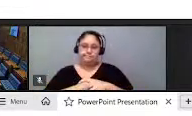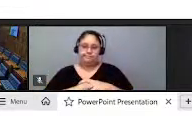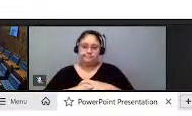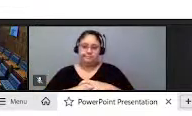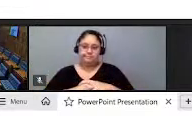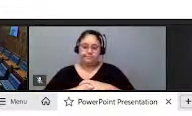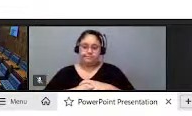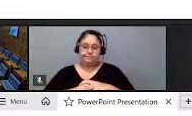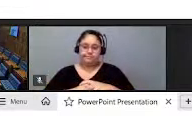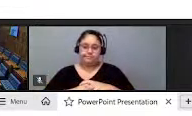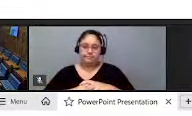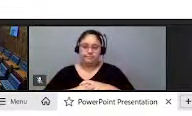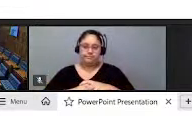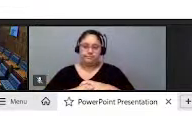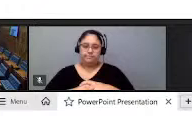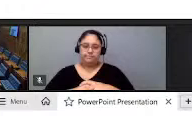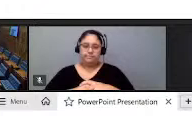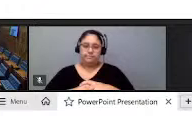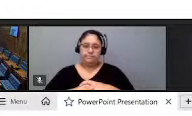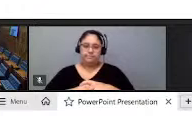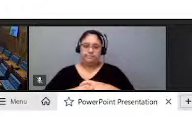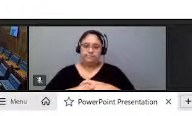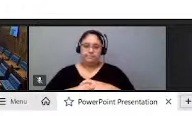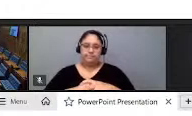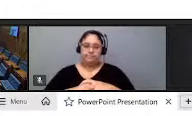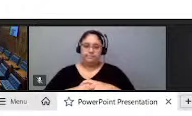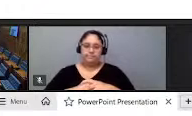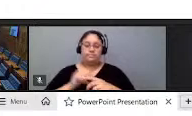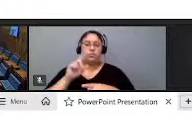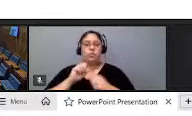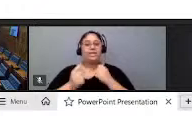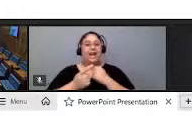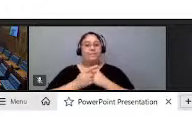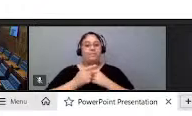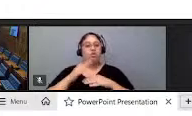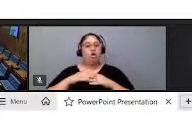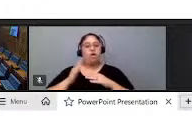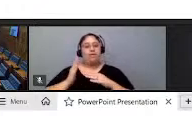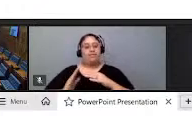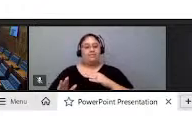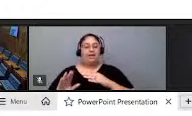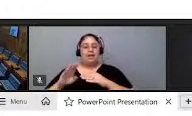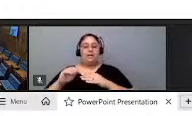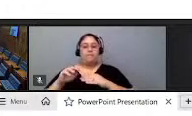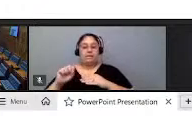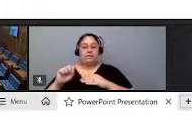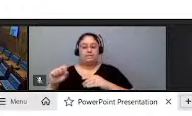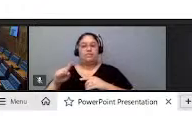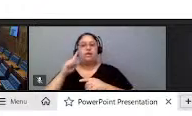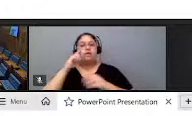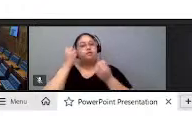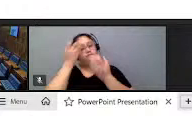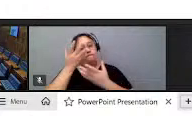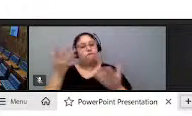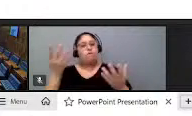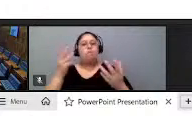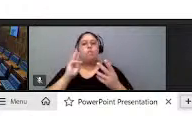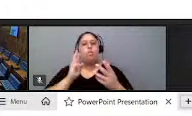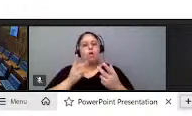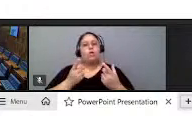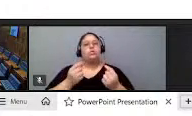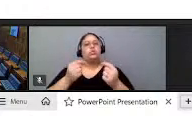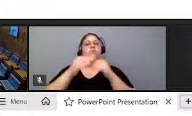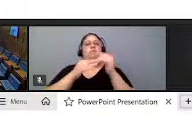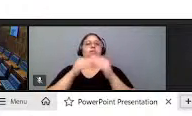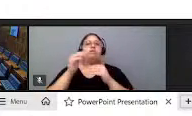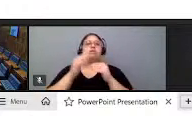shedding so so what has happened on the mes side is that um they had indicated that they will be constructing